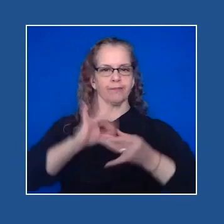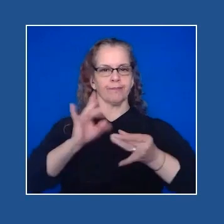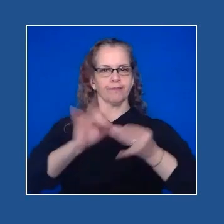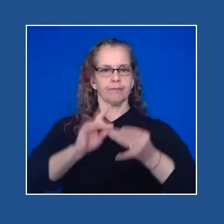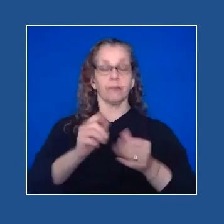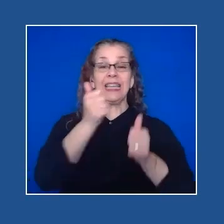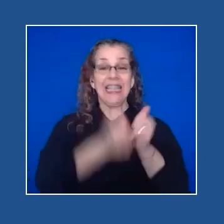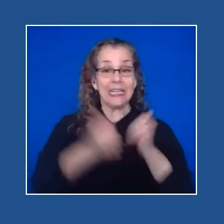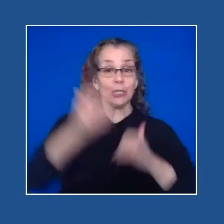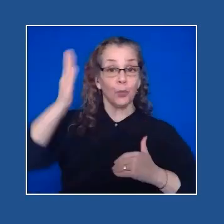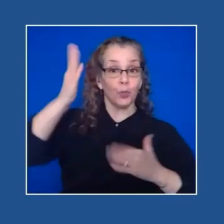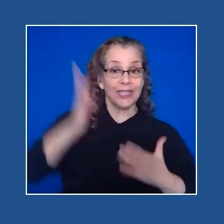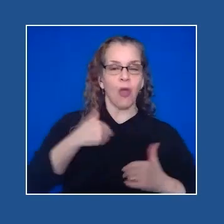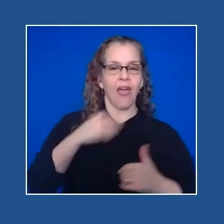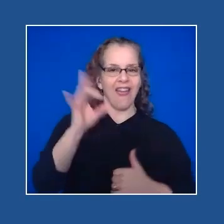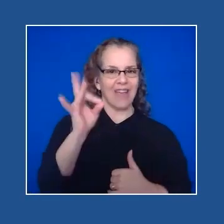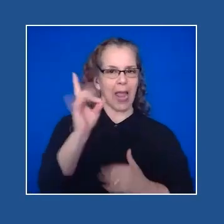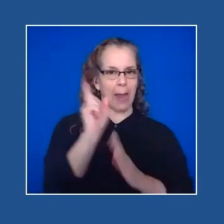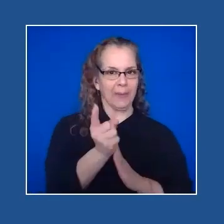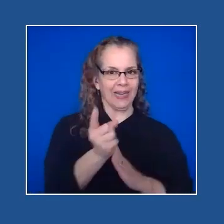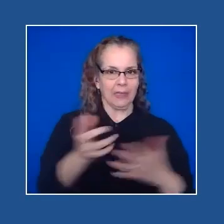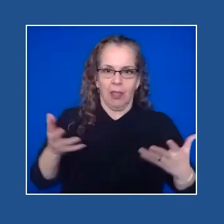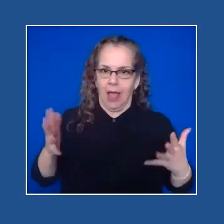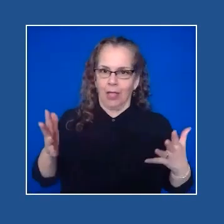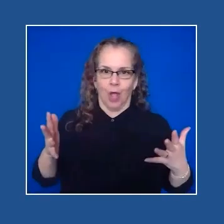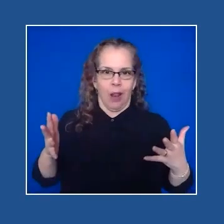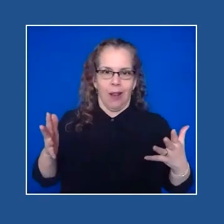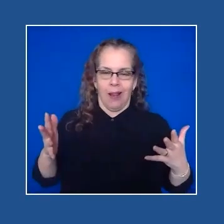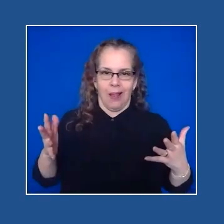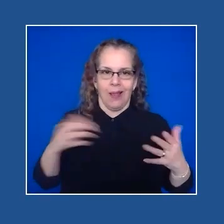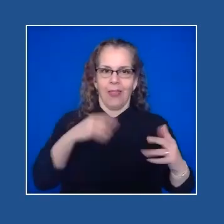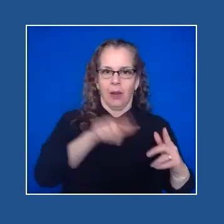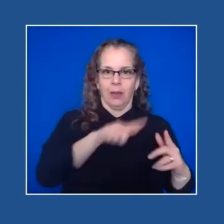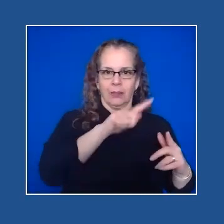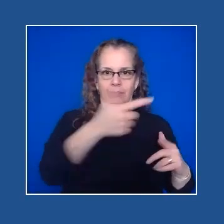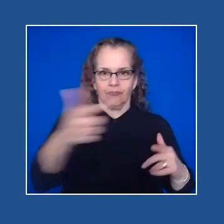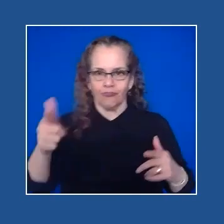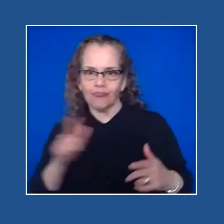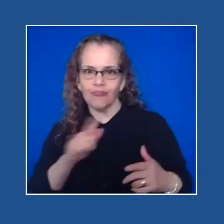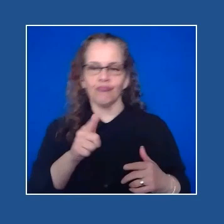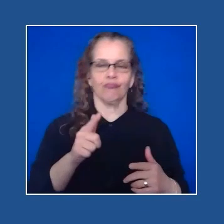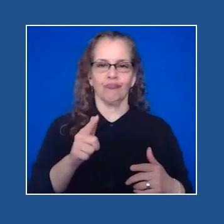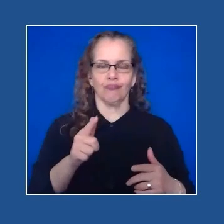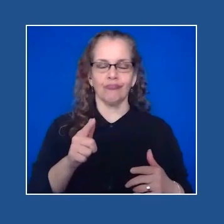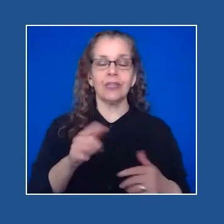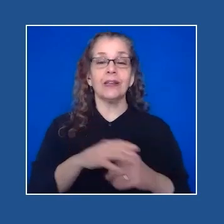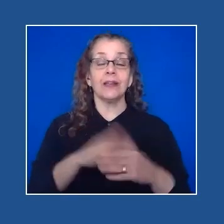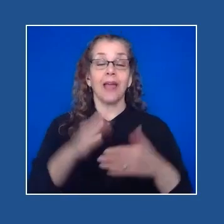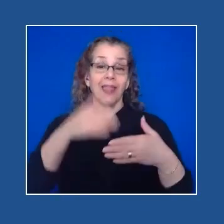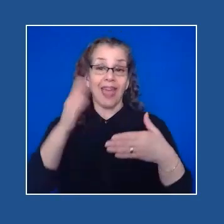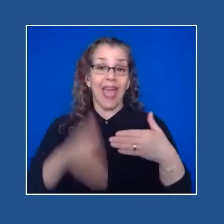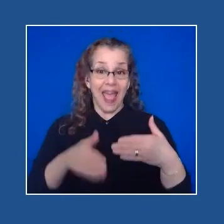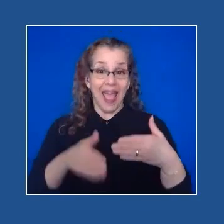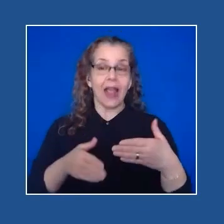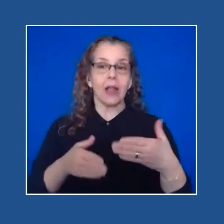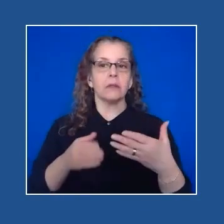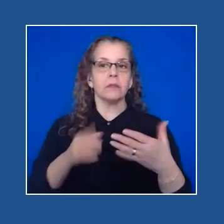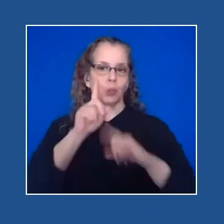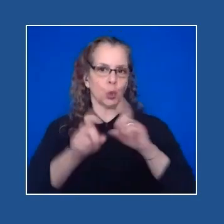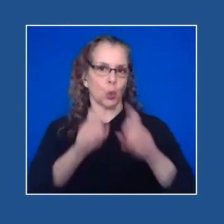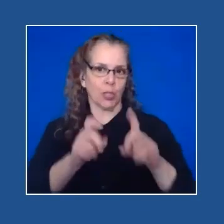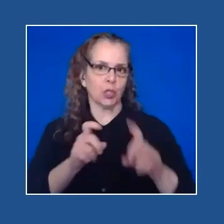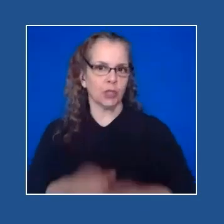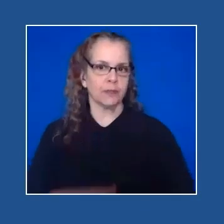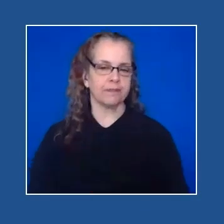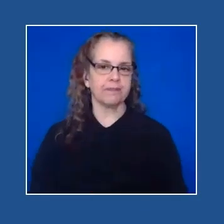their research before we move on to the next presentation. And we're going to save some time at the end of this segment to take some questions.